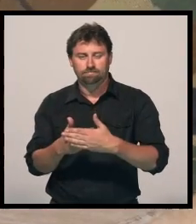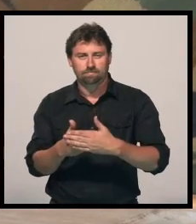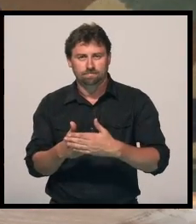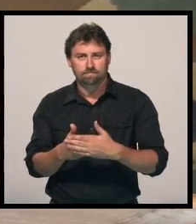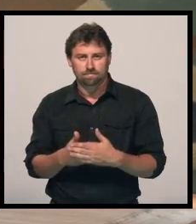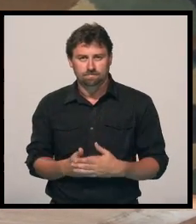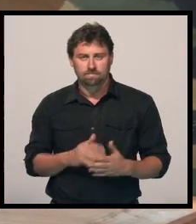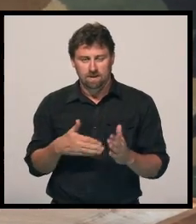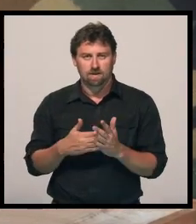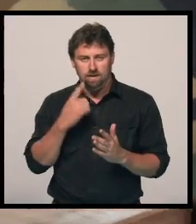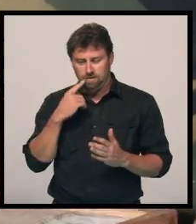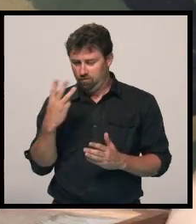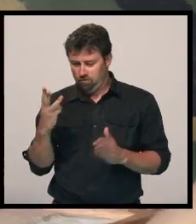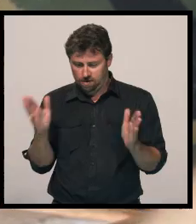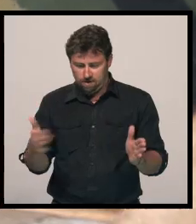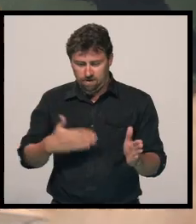then put the last one in.